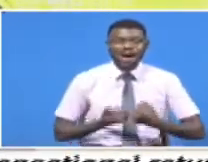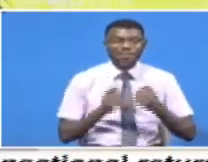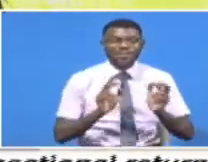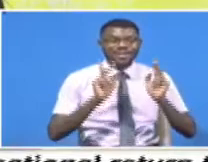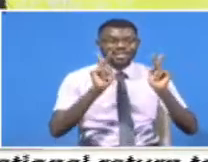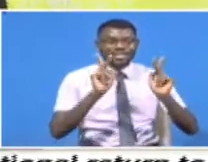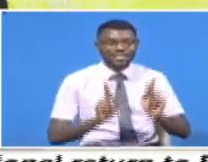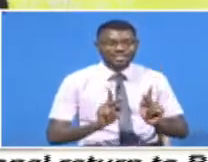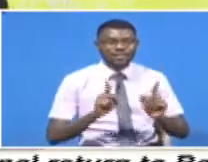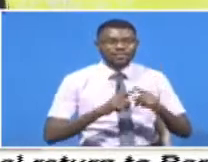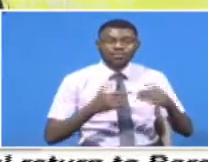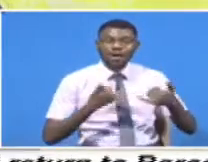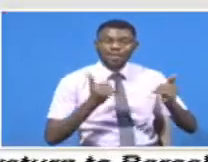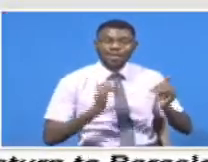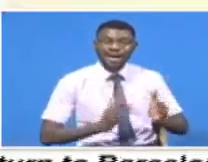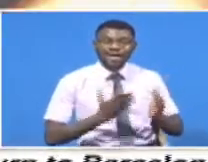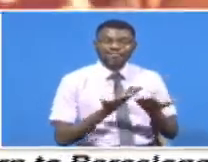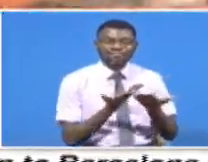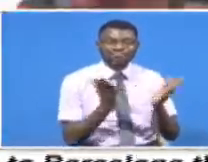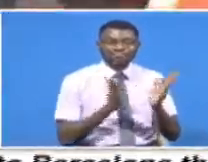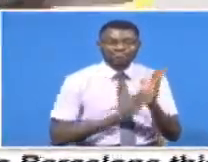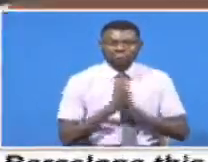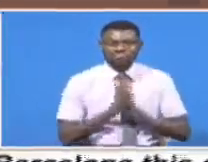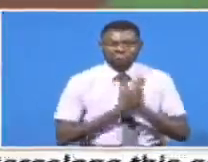the players are always very passionate about.